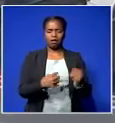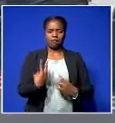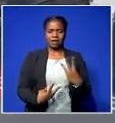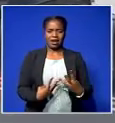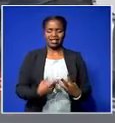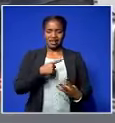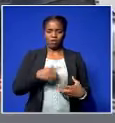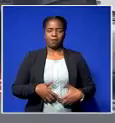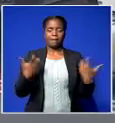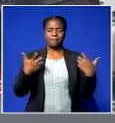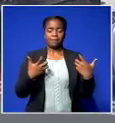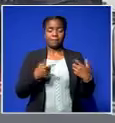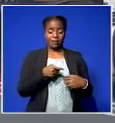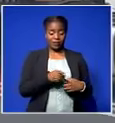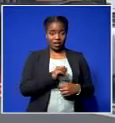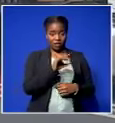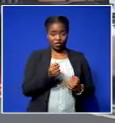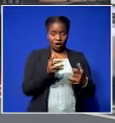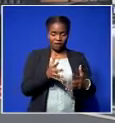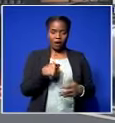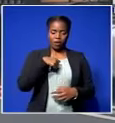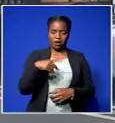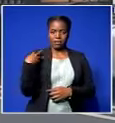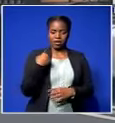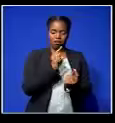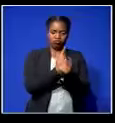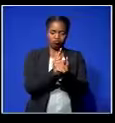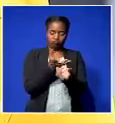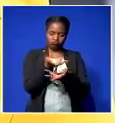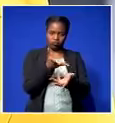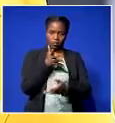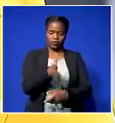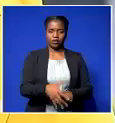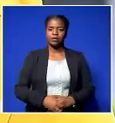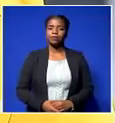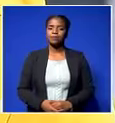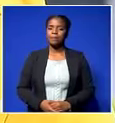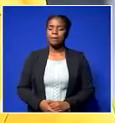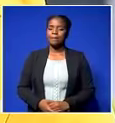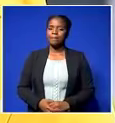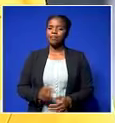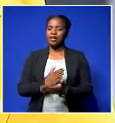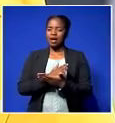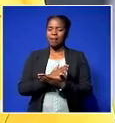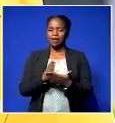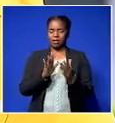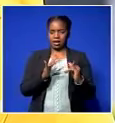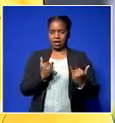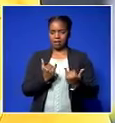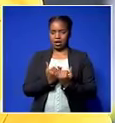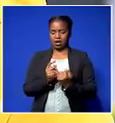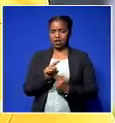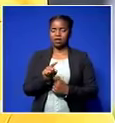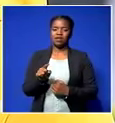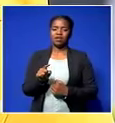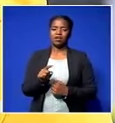want several changes and want to meet with the minister. Some of the companies, you see, they